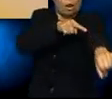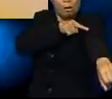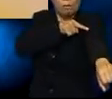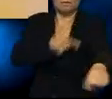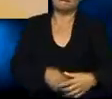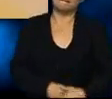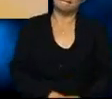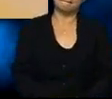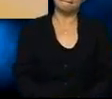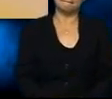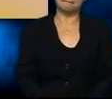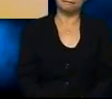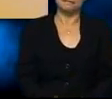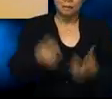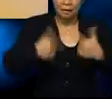long.